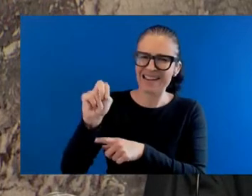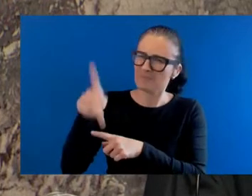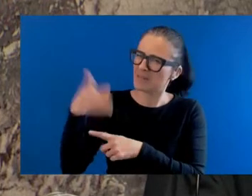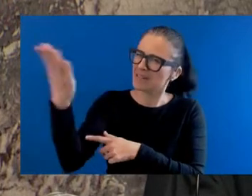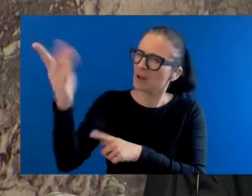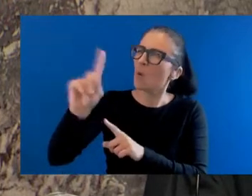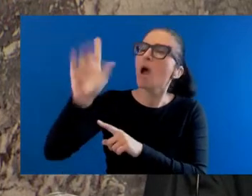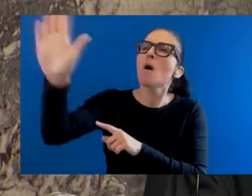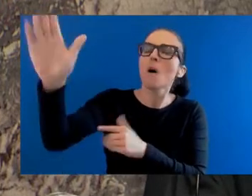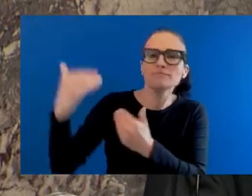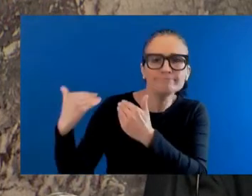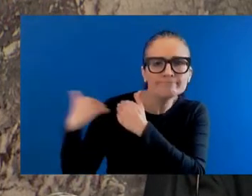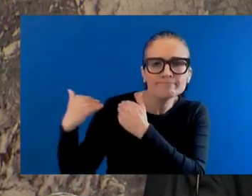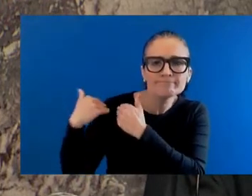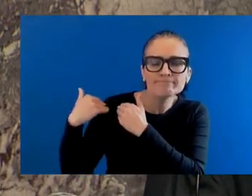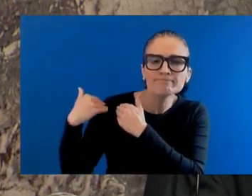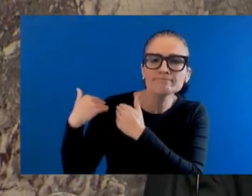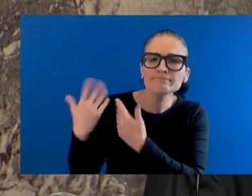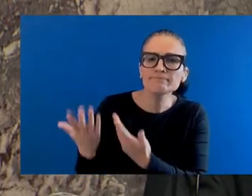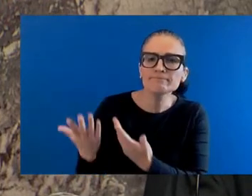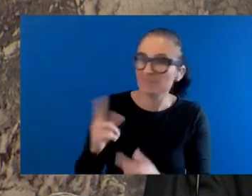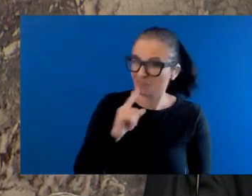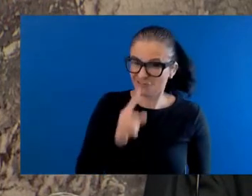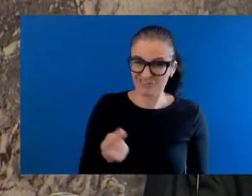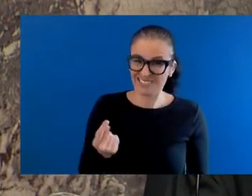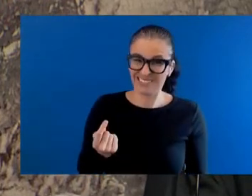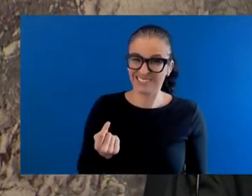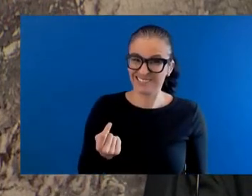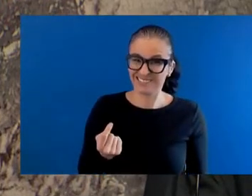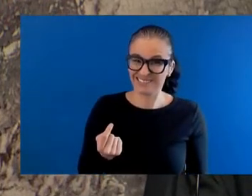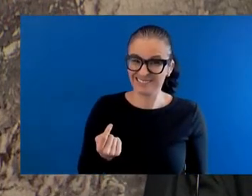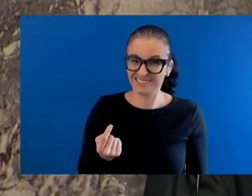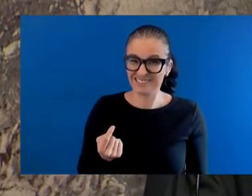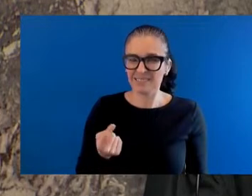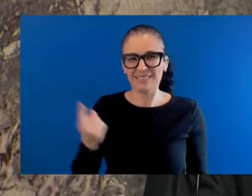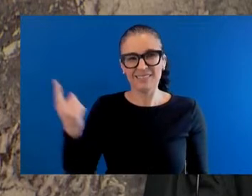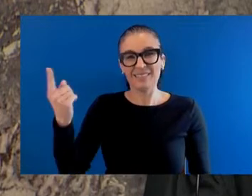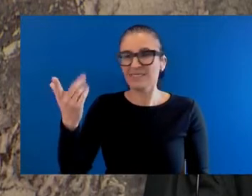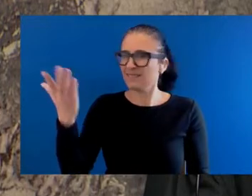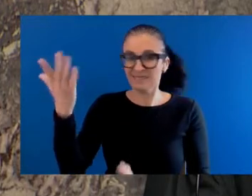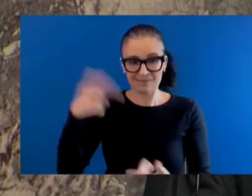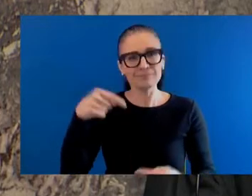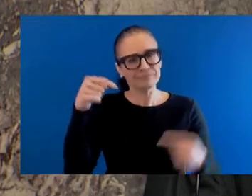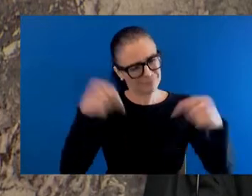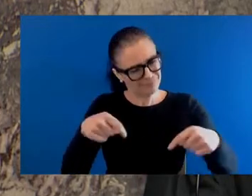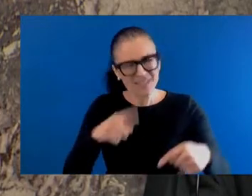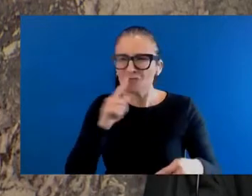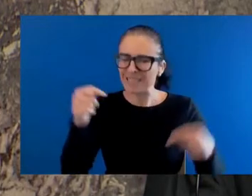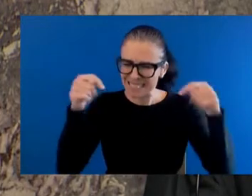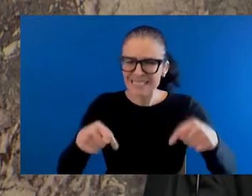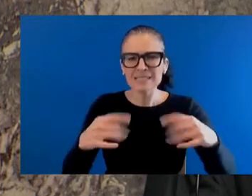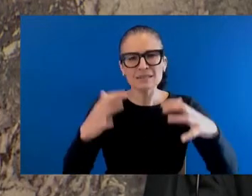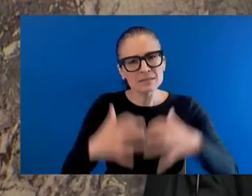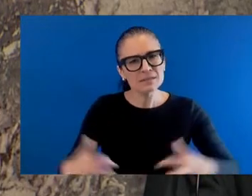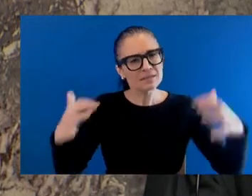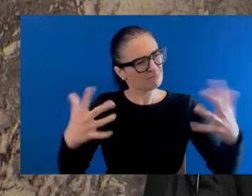here for. We're supposed to uphold 87 ridings' interests and the interests of British Columbians and as a